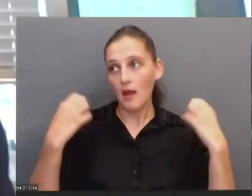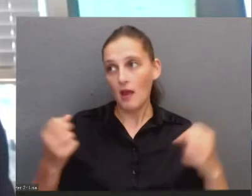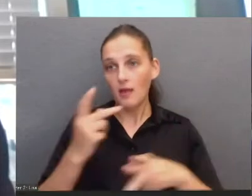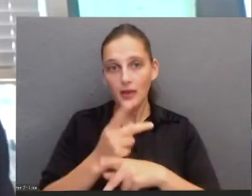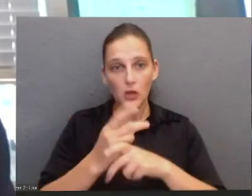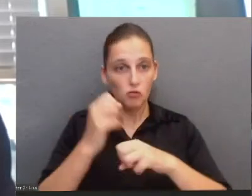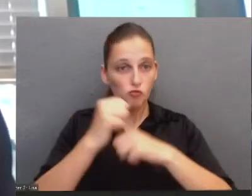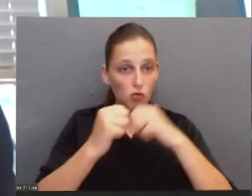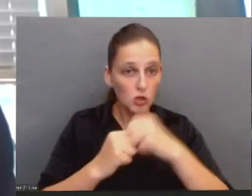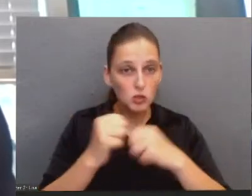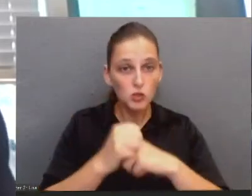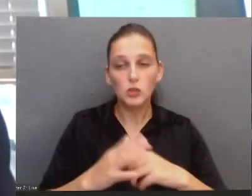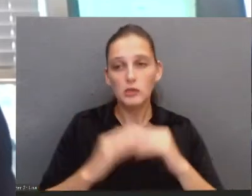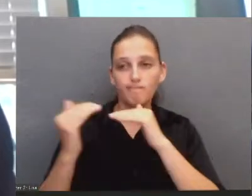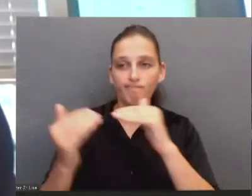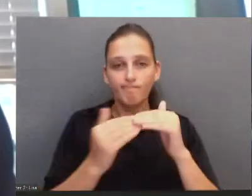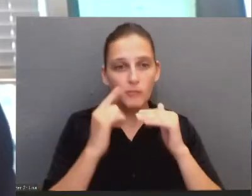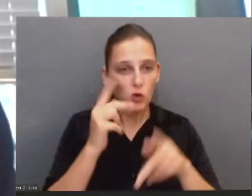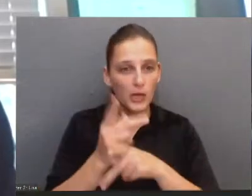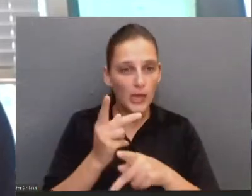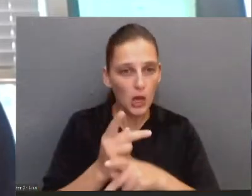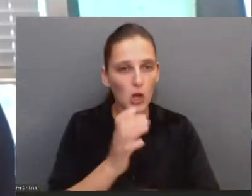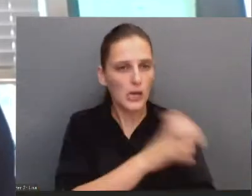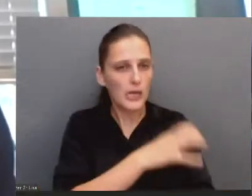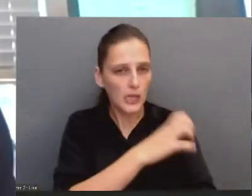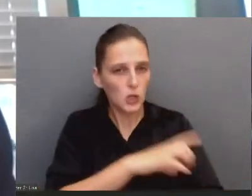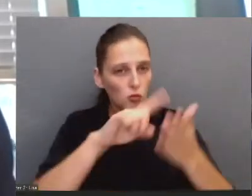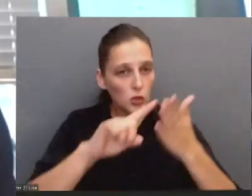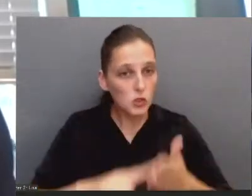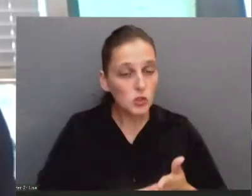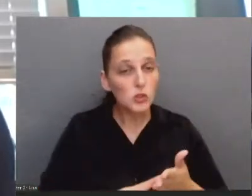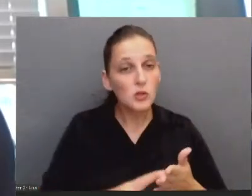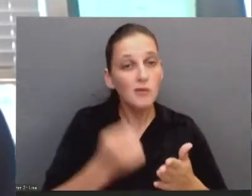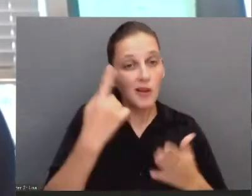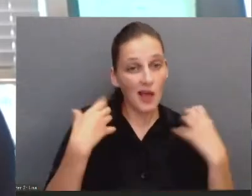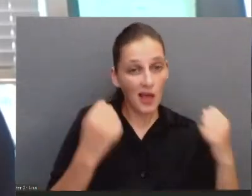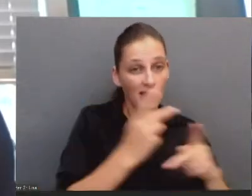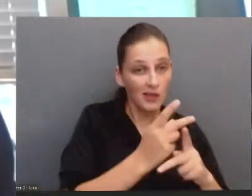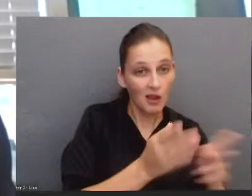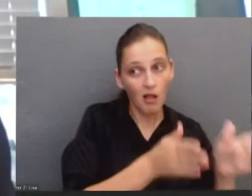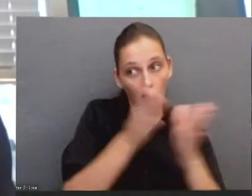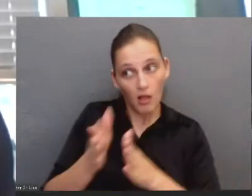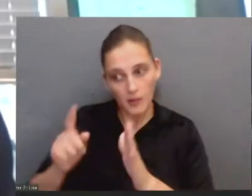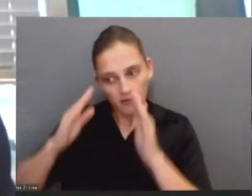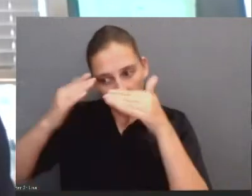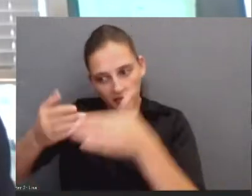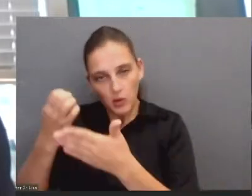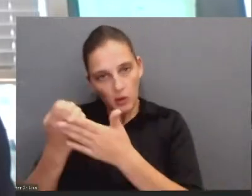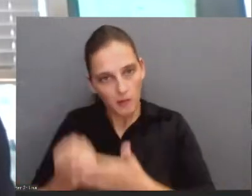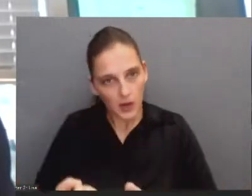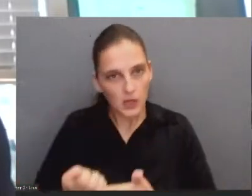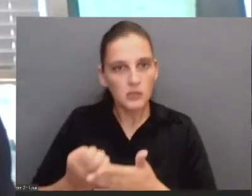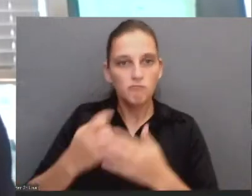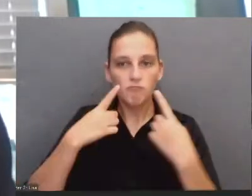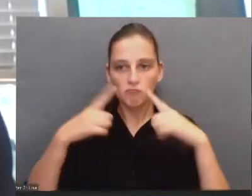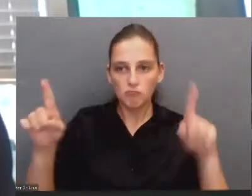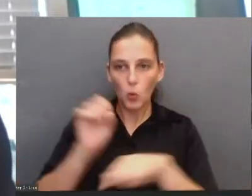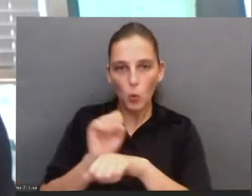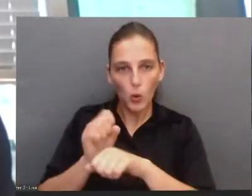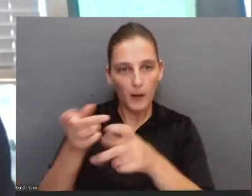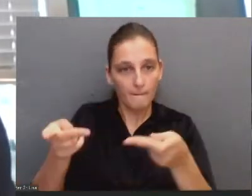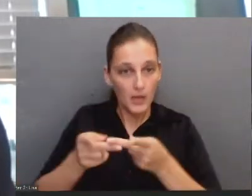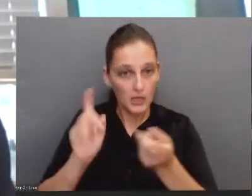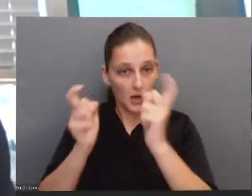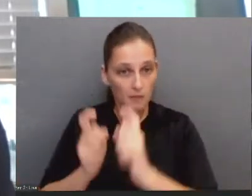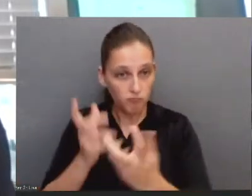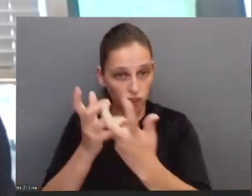clinical research, but beyond healthcare, there's also the impact on the economy, accessible education and workplace accommodations,